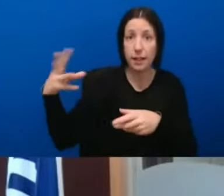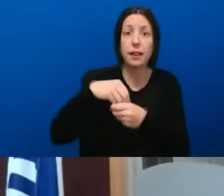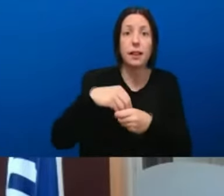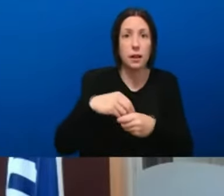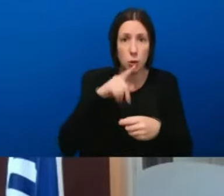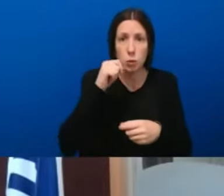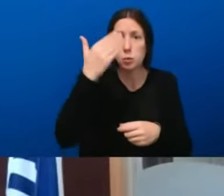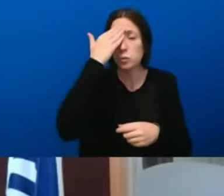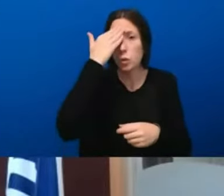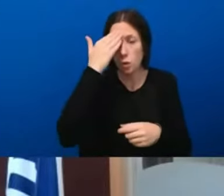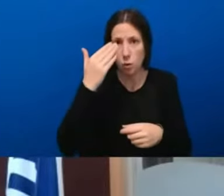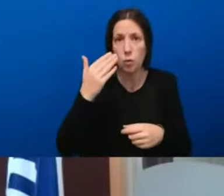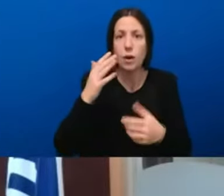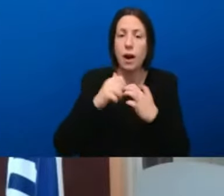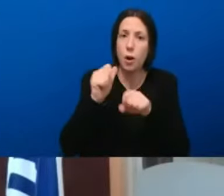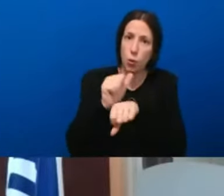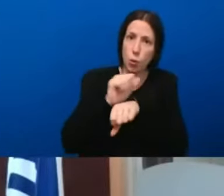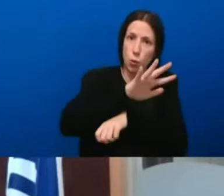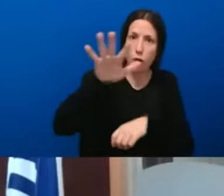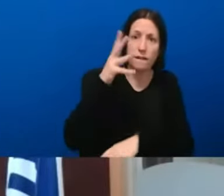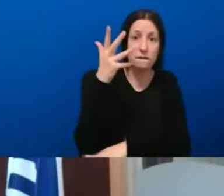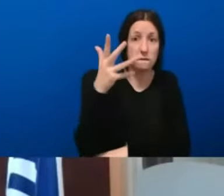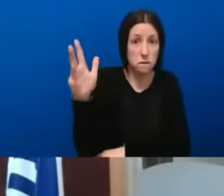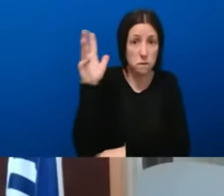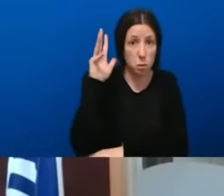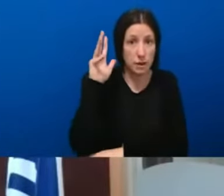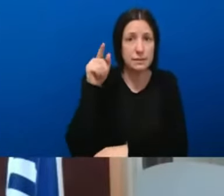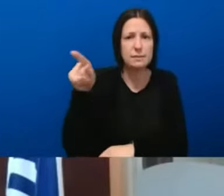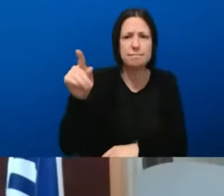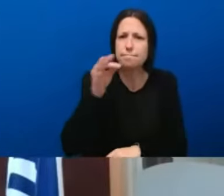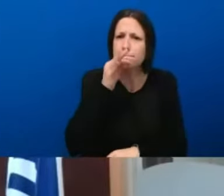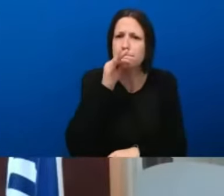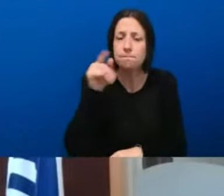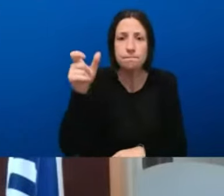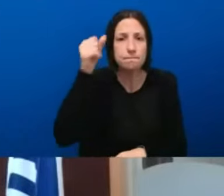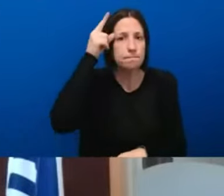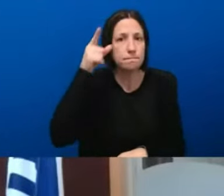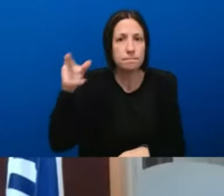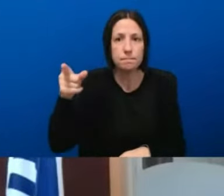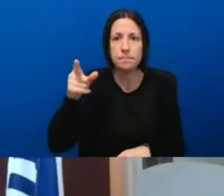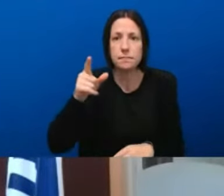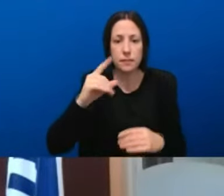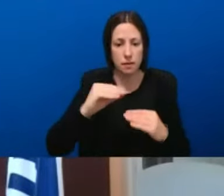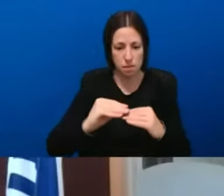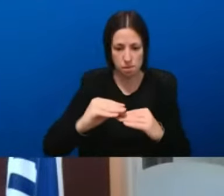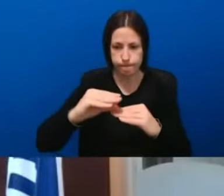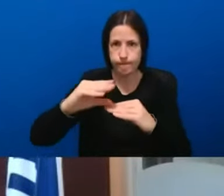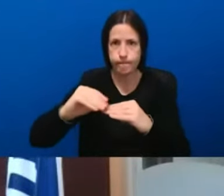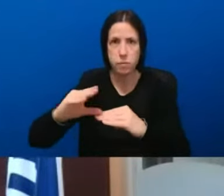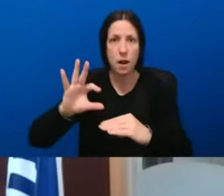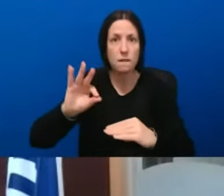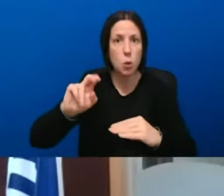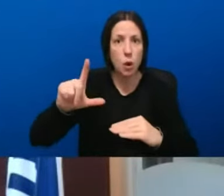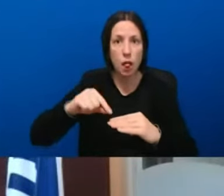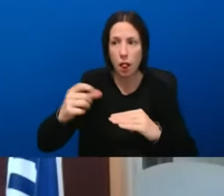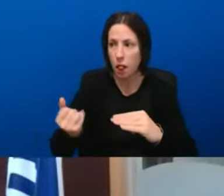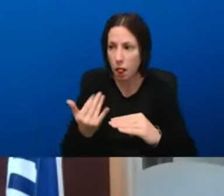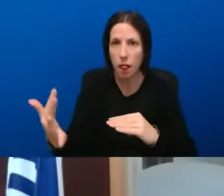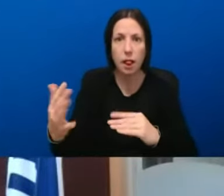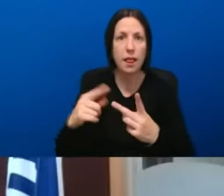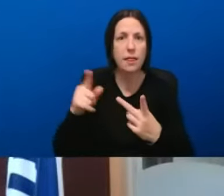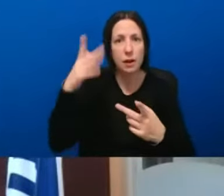human capacity that are familiar with working in the forest. And they're an amazing asset at understanding what the fuel conditions